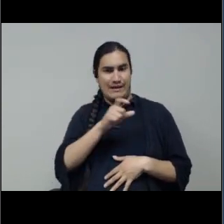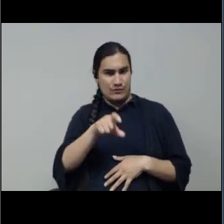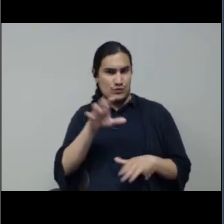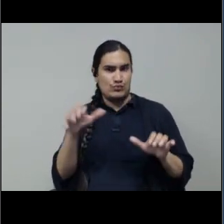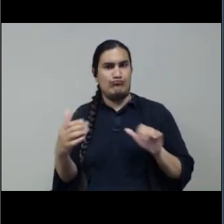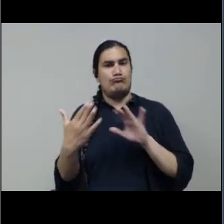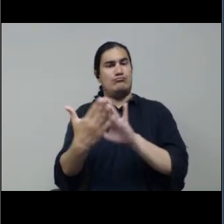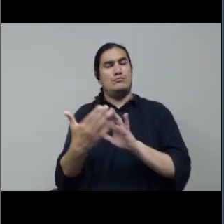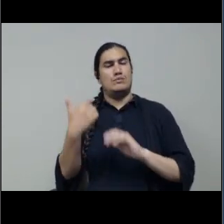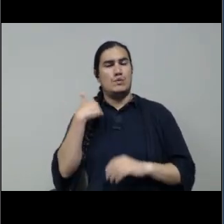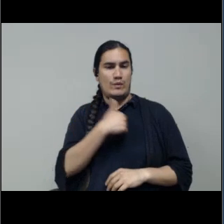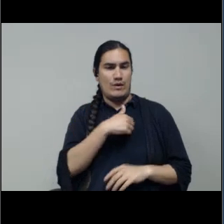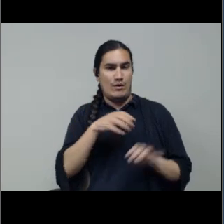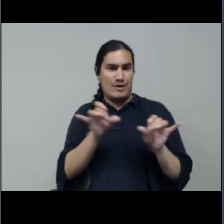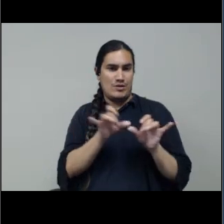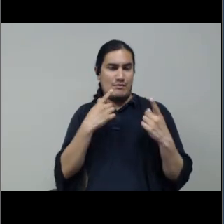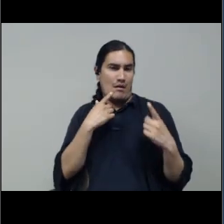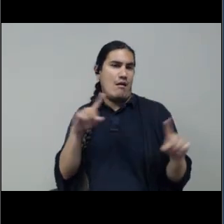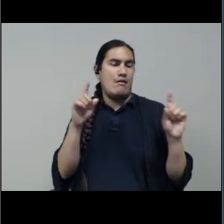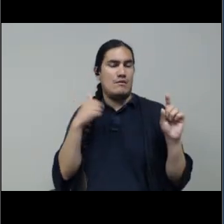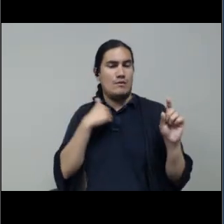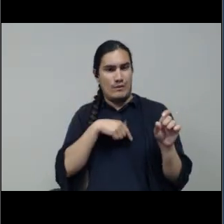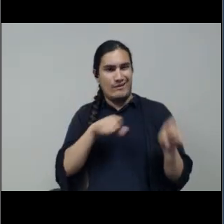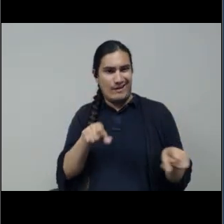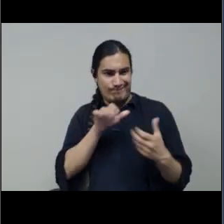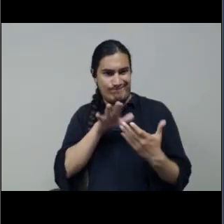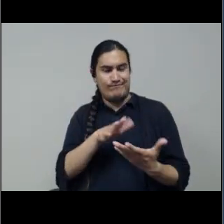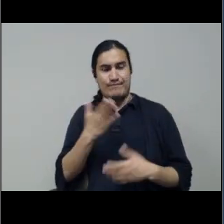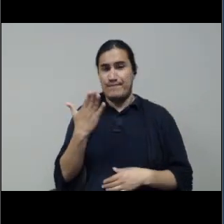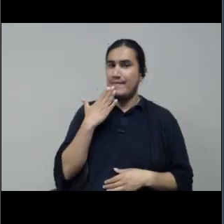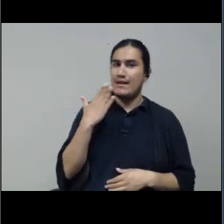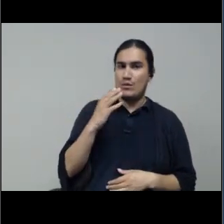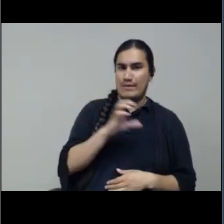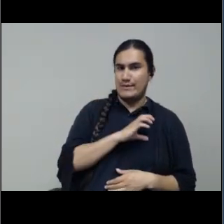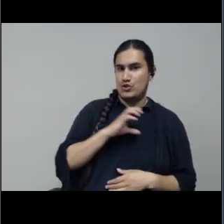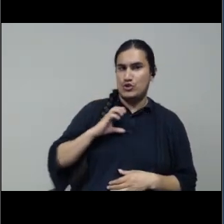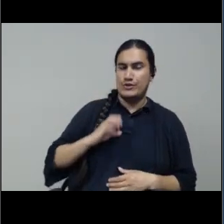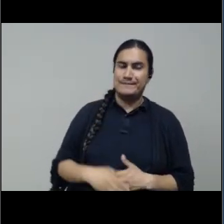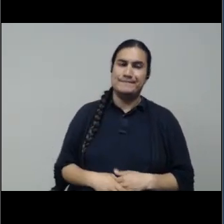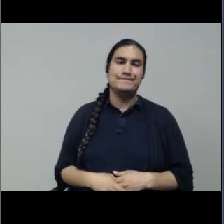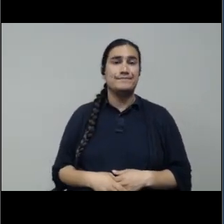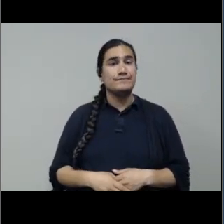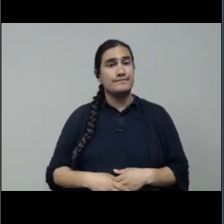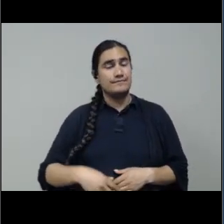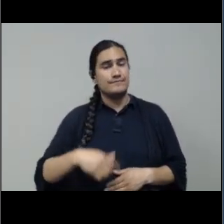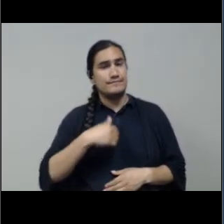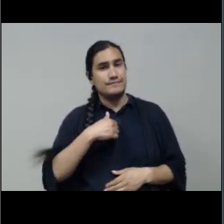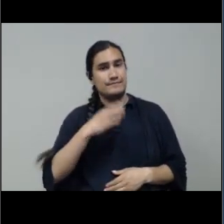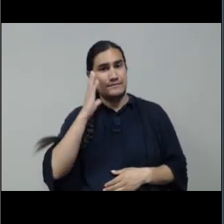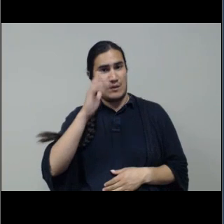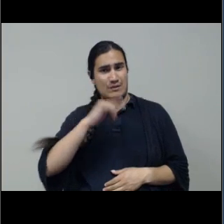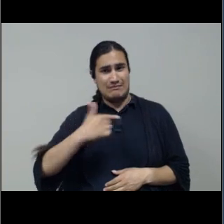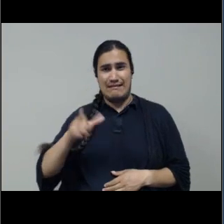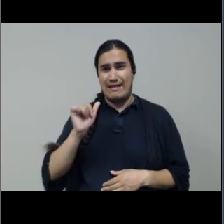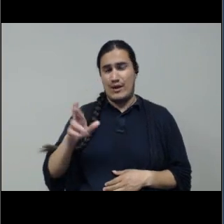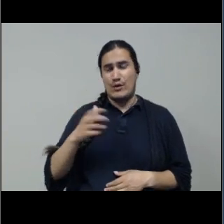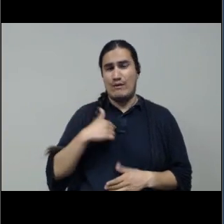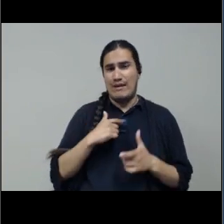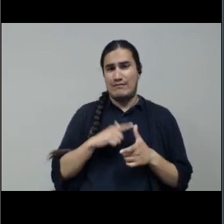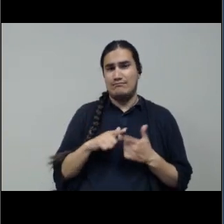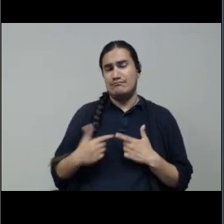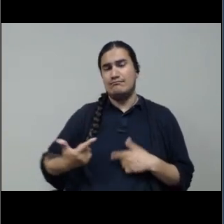measuring it so that we can. Yes, thank you, Commissioner. Yeah, I'll let Claire and then I can go ahead. Okay, Commissioner Falcone. Go